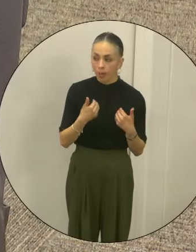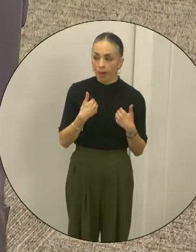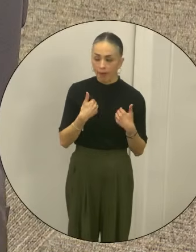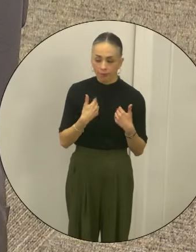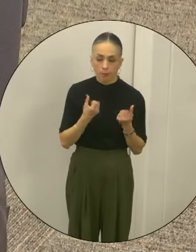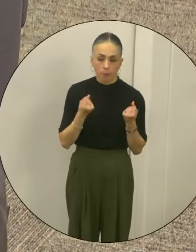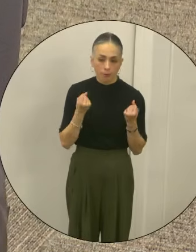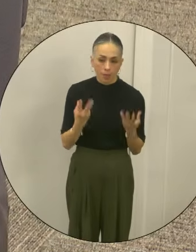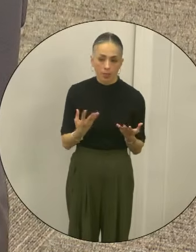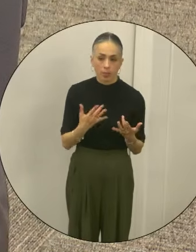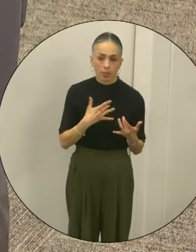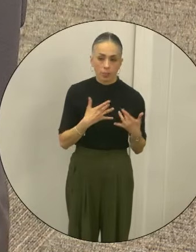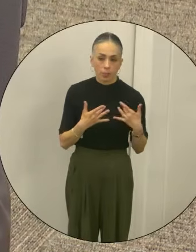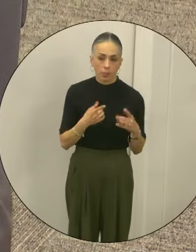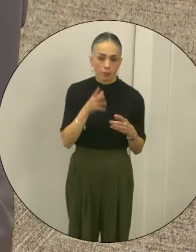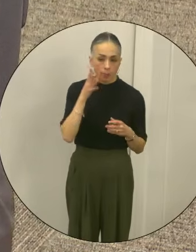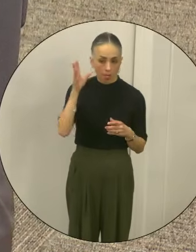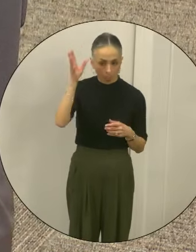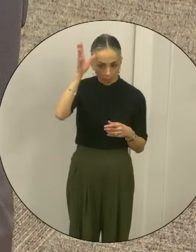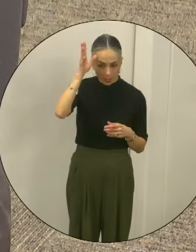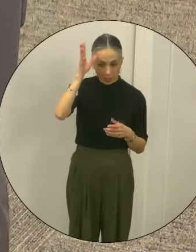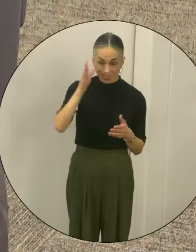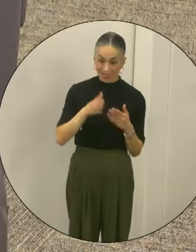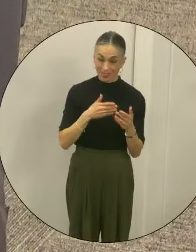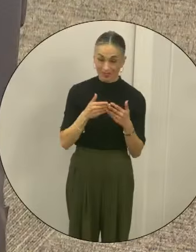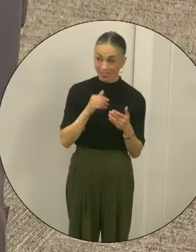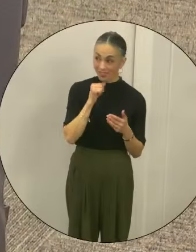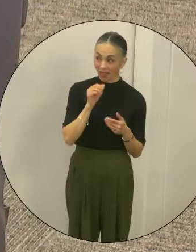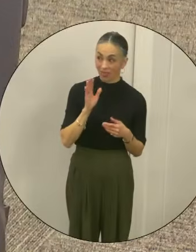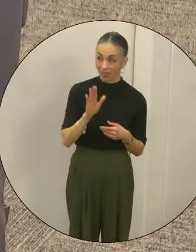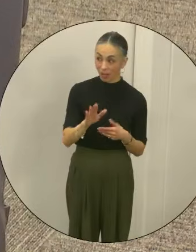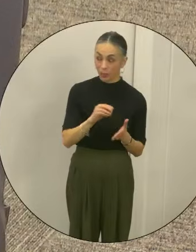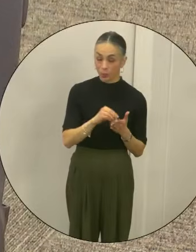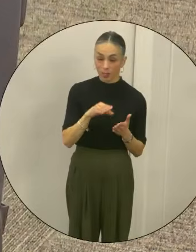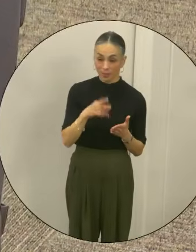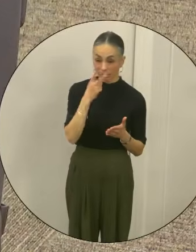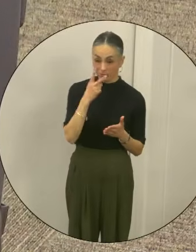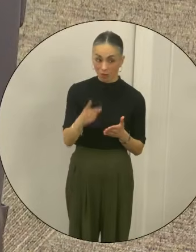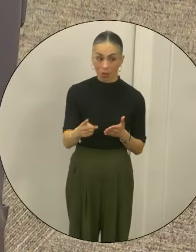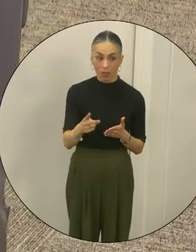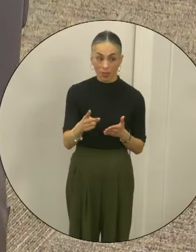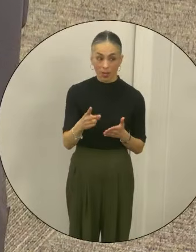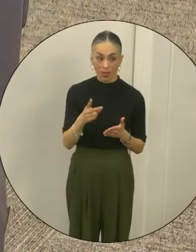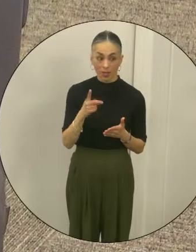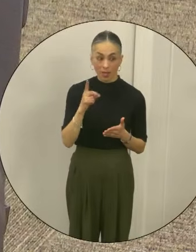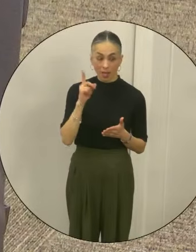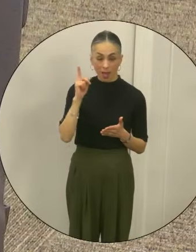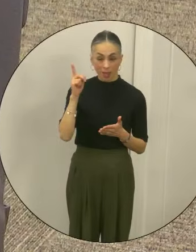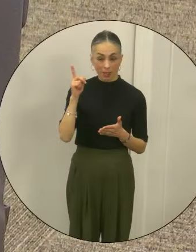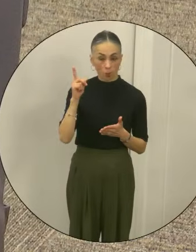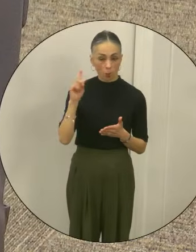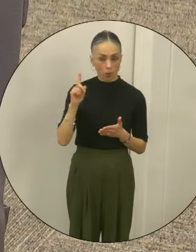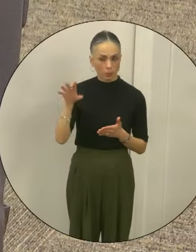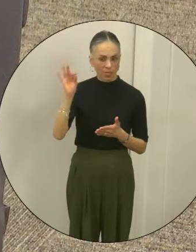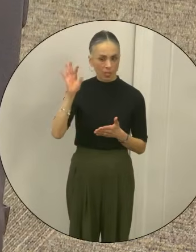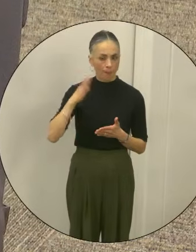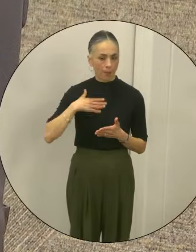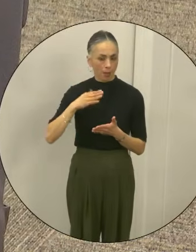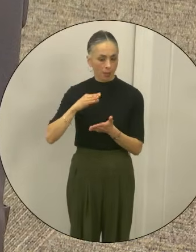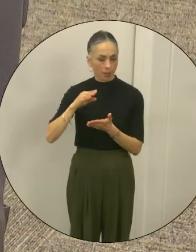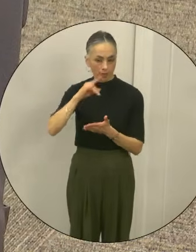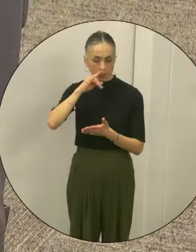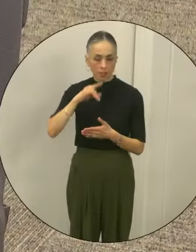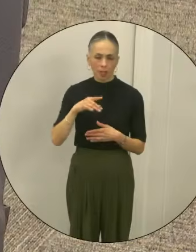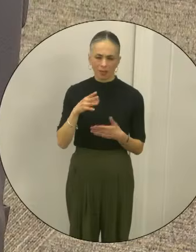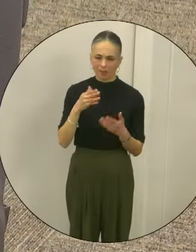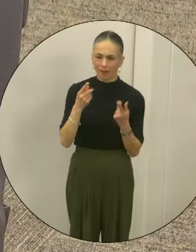of concerns from parents. Even if it's not their student, I saw this at dismissal while I was picking up my kids. So those occur many